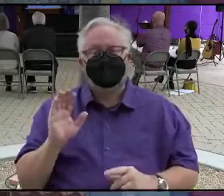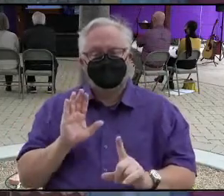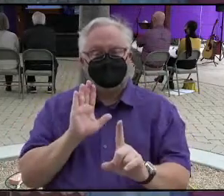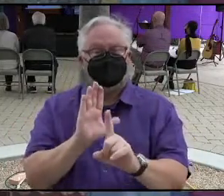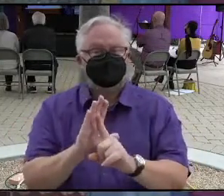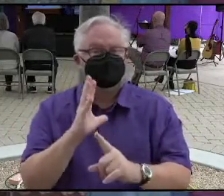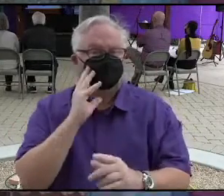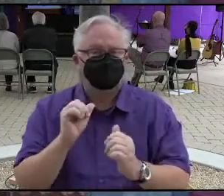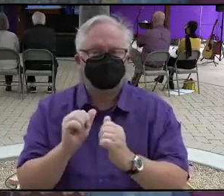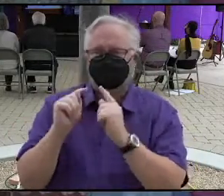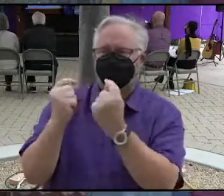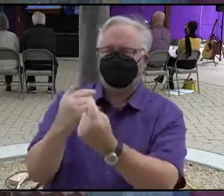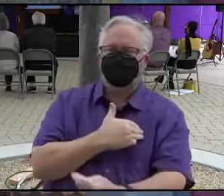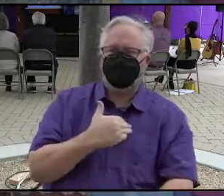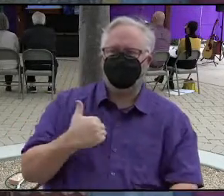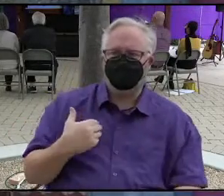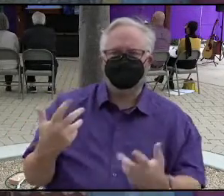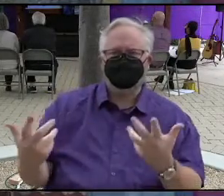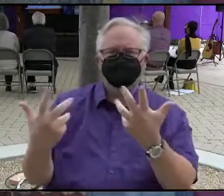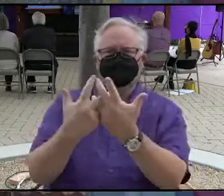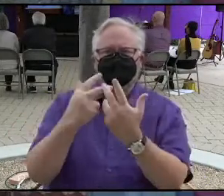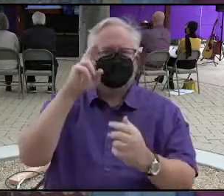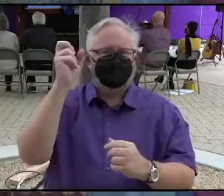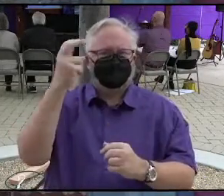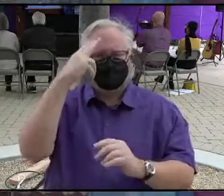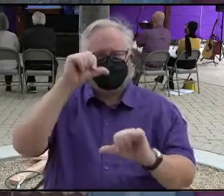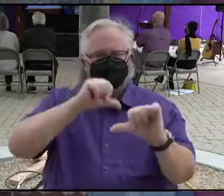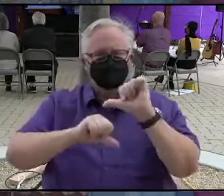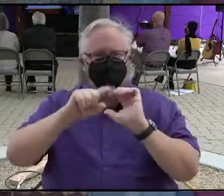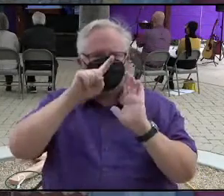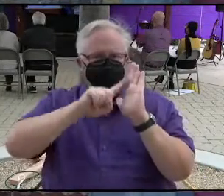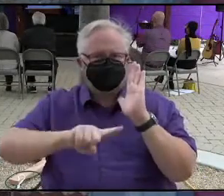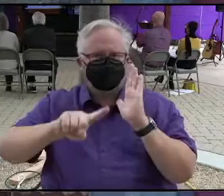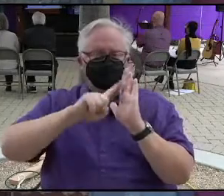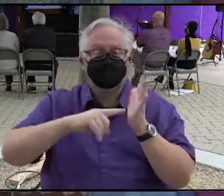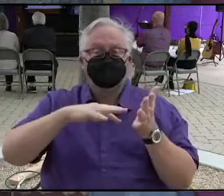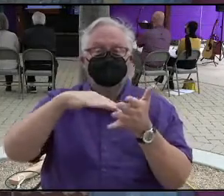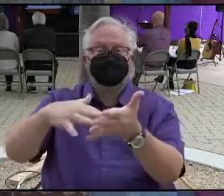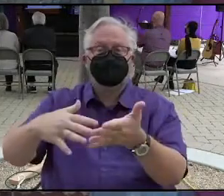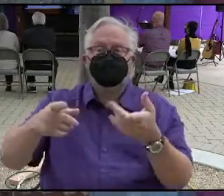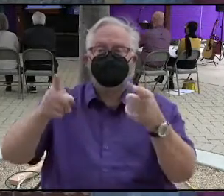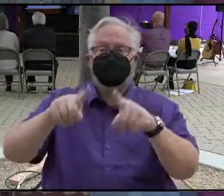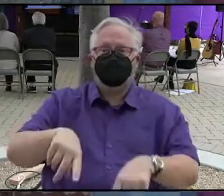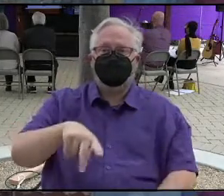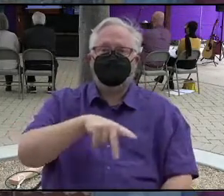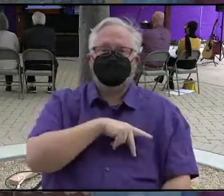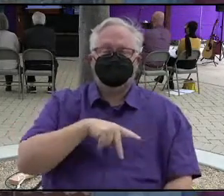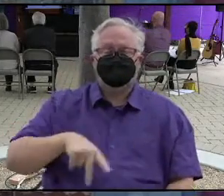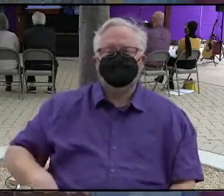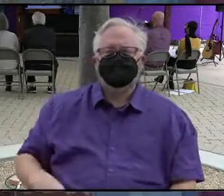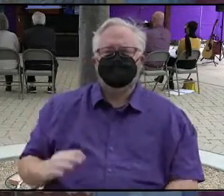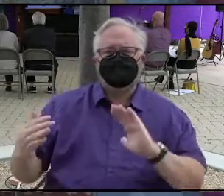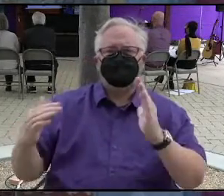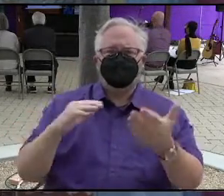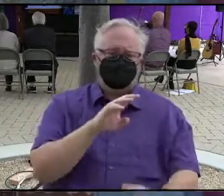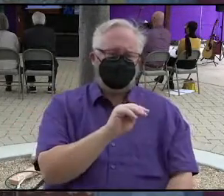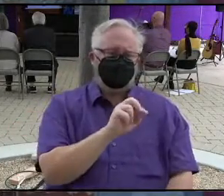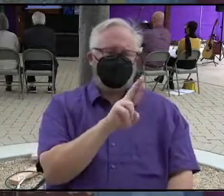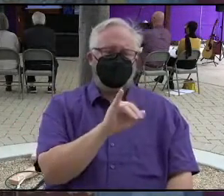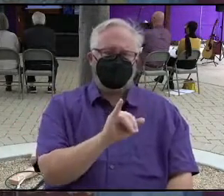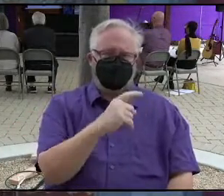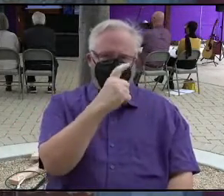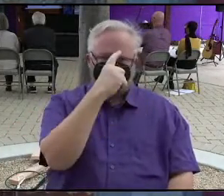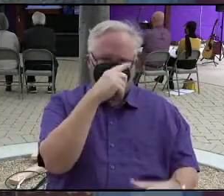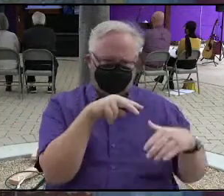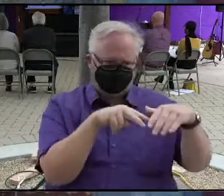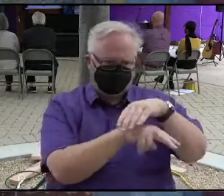experience with his teammate lines up with neuroscience research. A study conducted at Princeton compared MRI scans of the brain